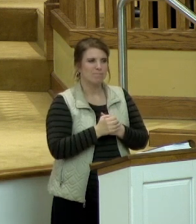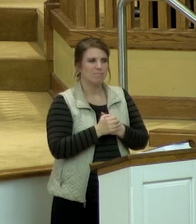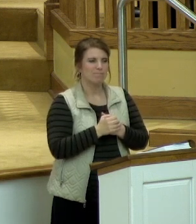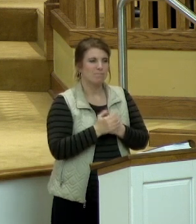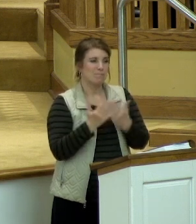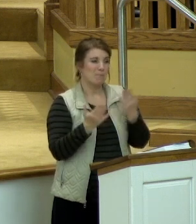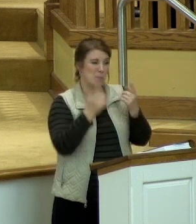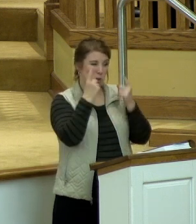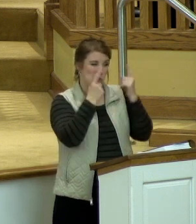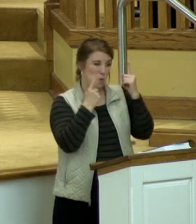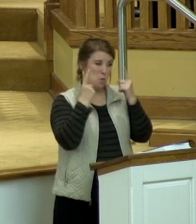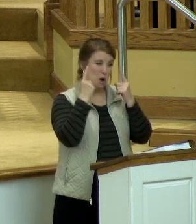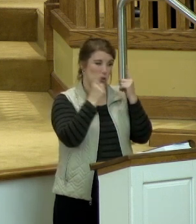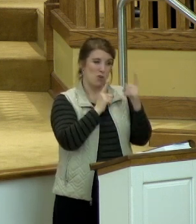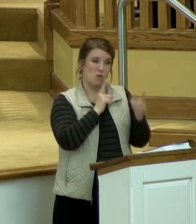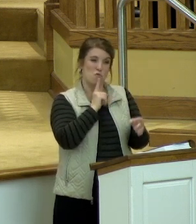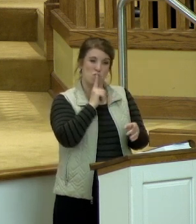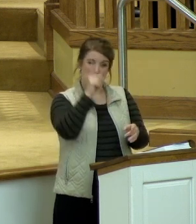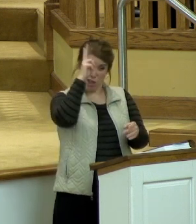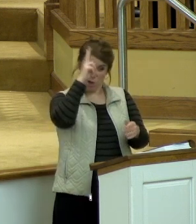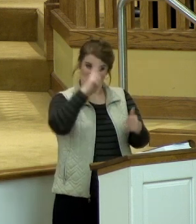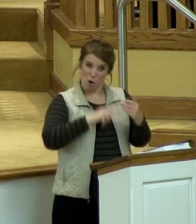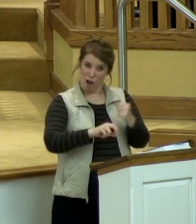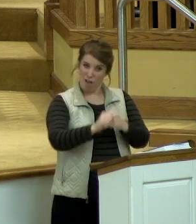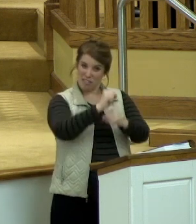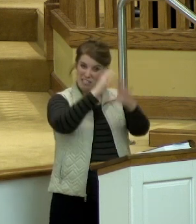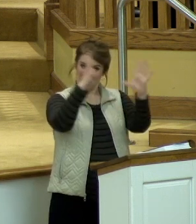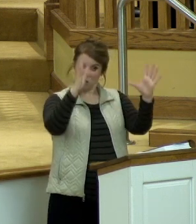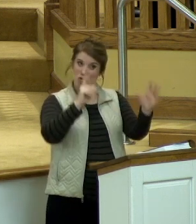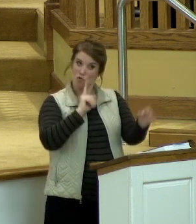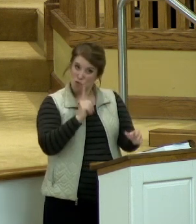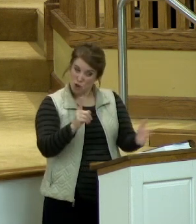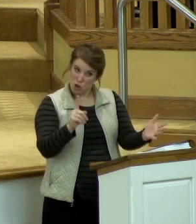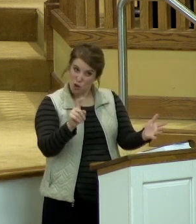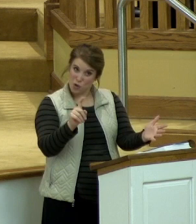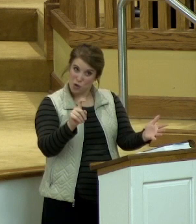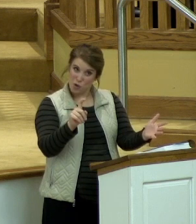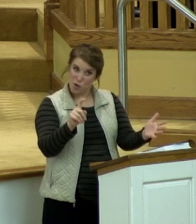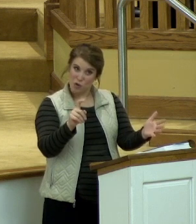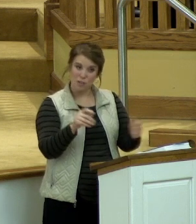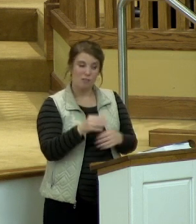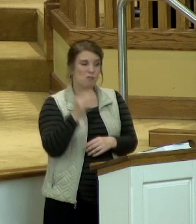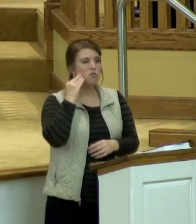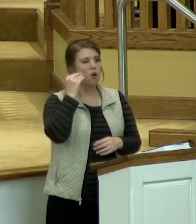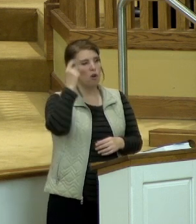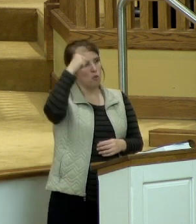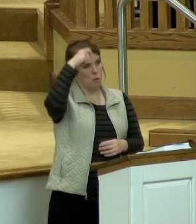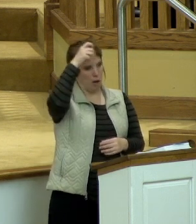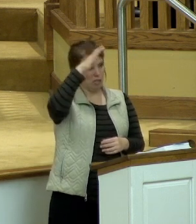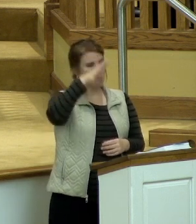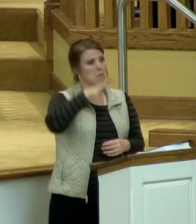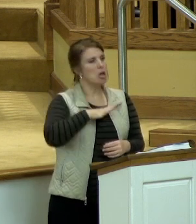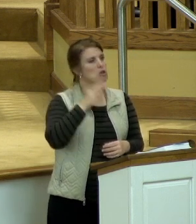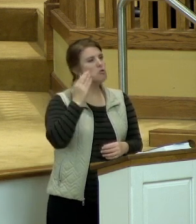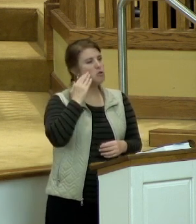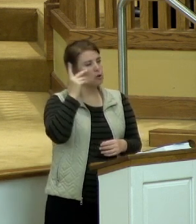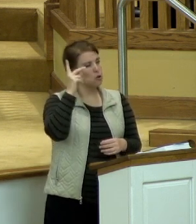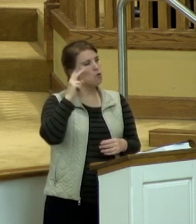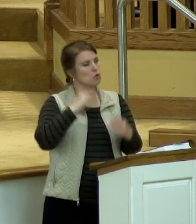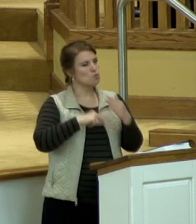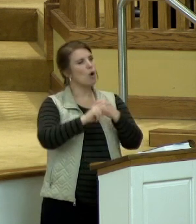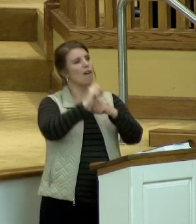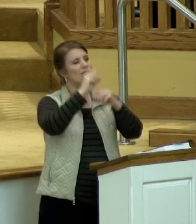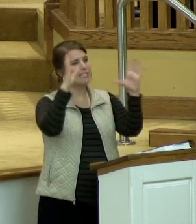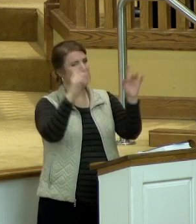they wondered if this really was prophecy being fulfilled. Of course, we knew the wise men knew that was the case, but did the shepherds know what